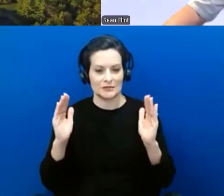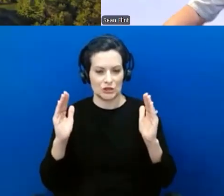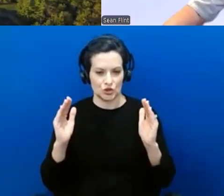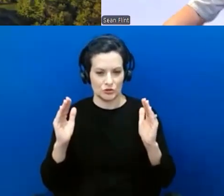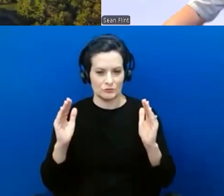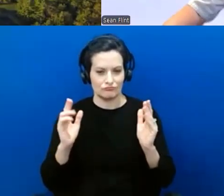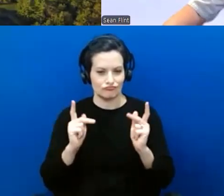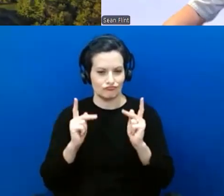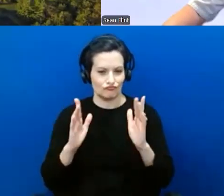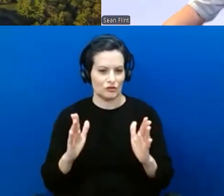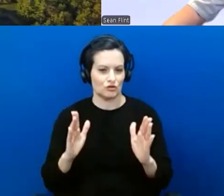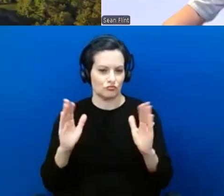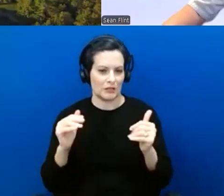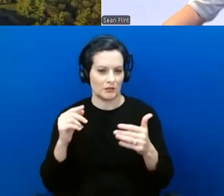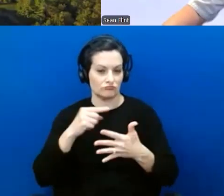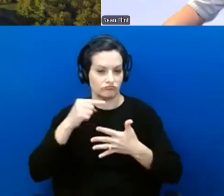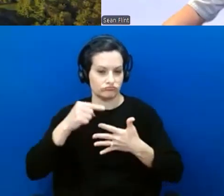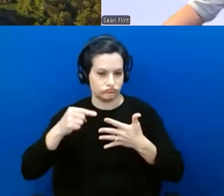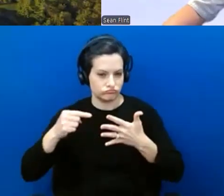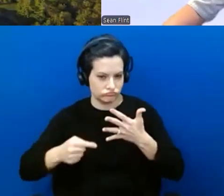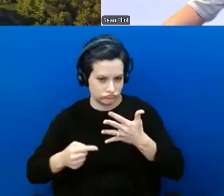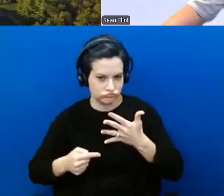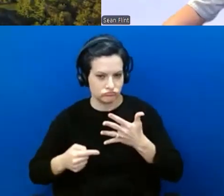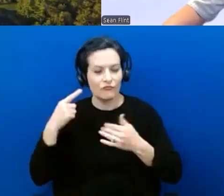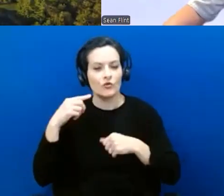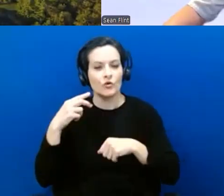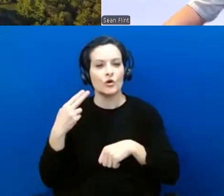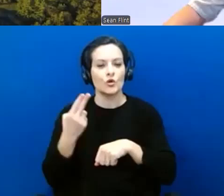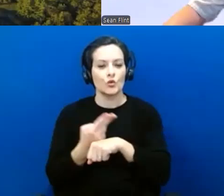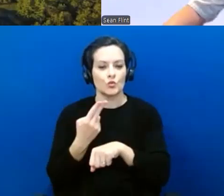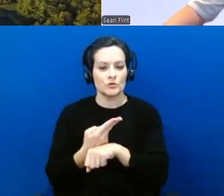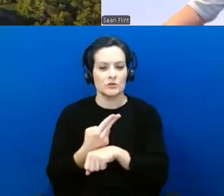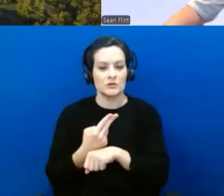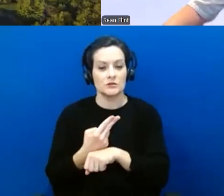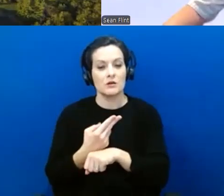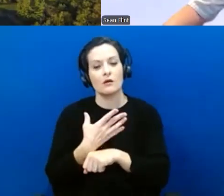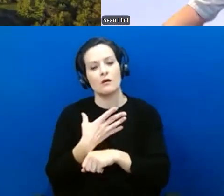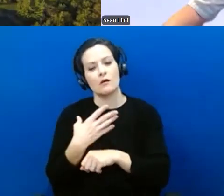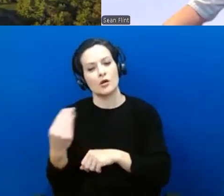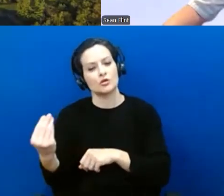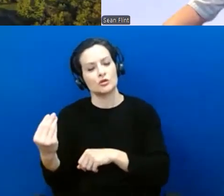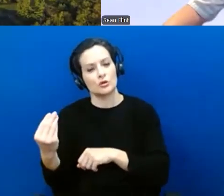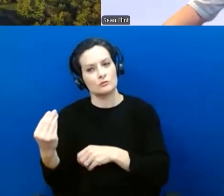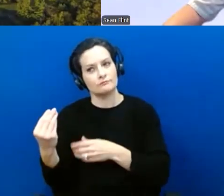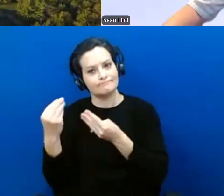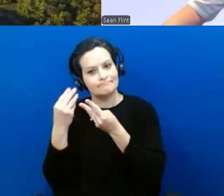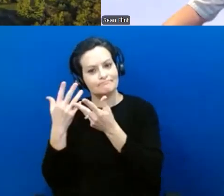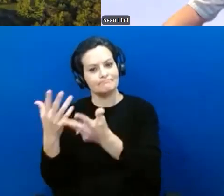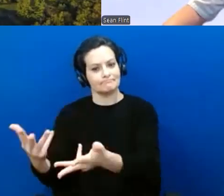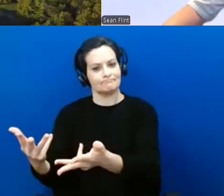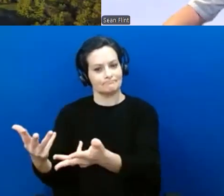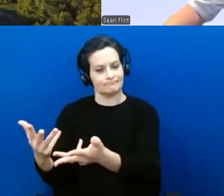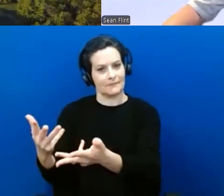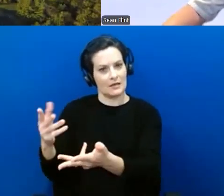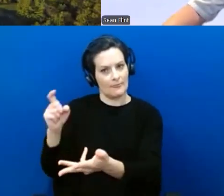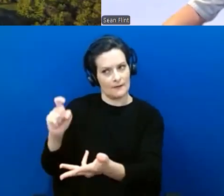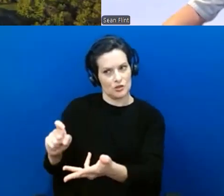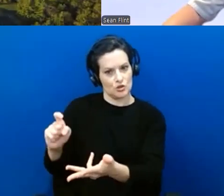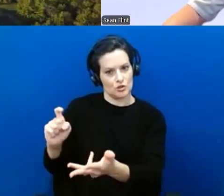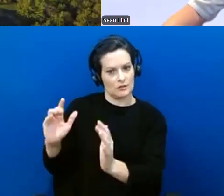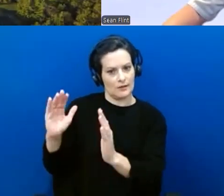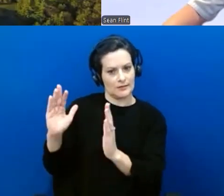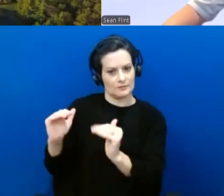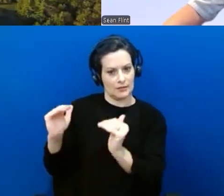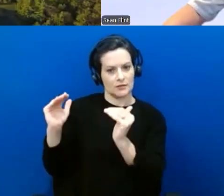visitors' expectations on usage, and even conveying that they should expect